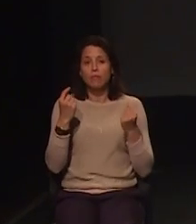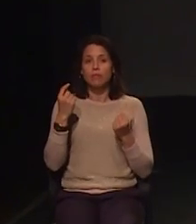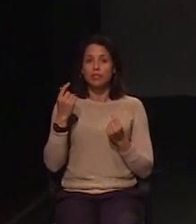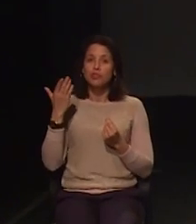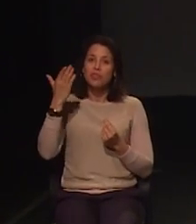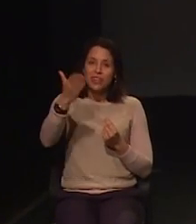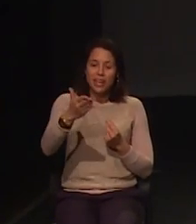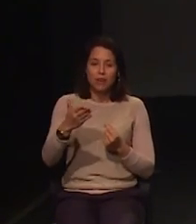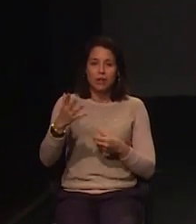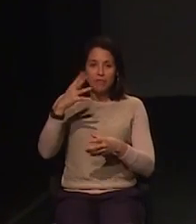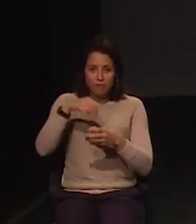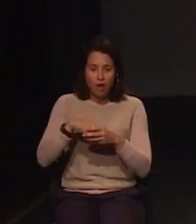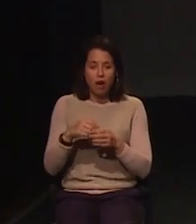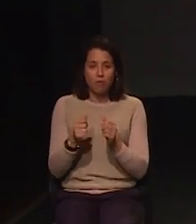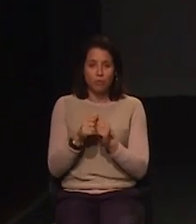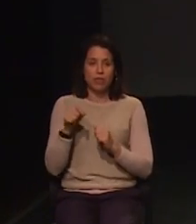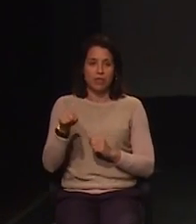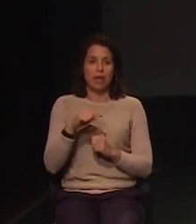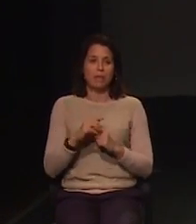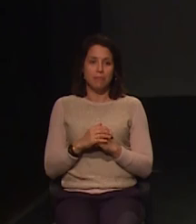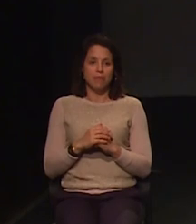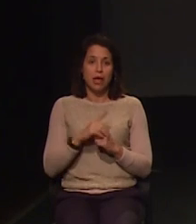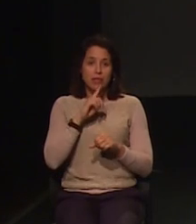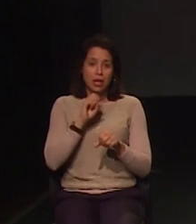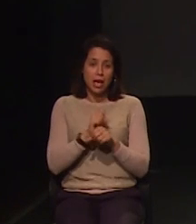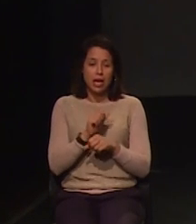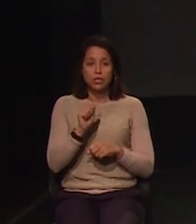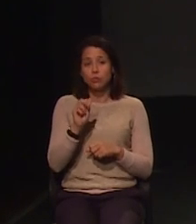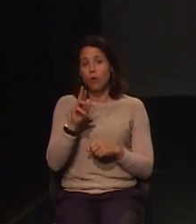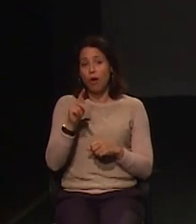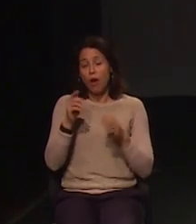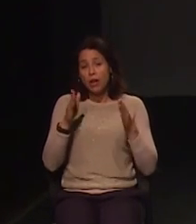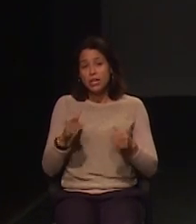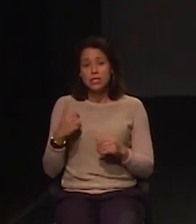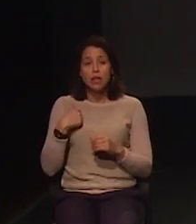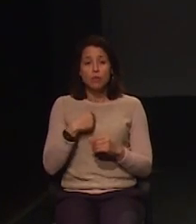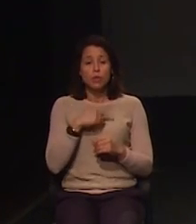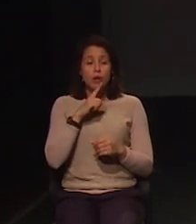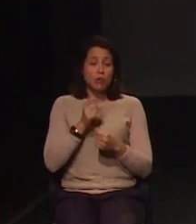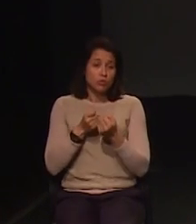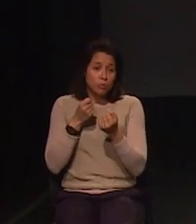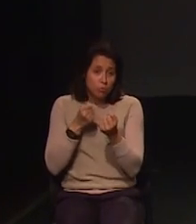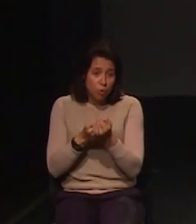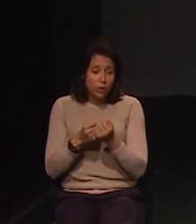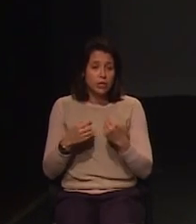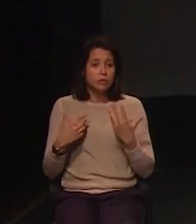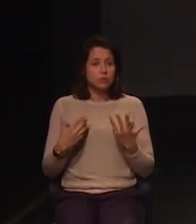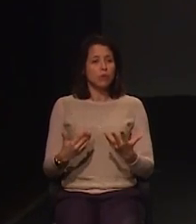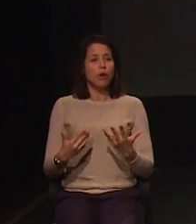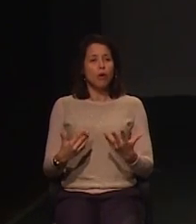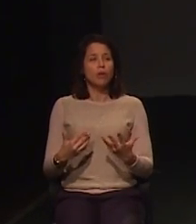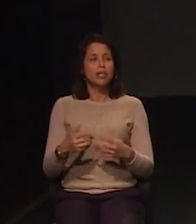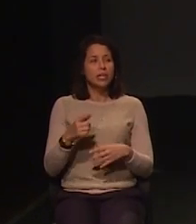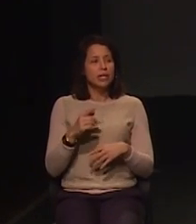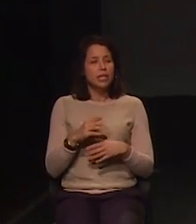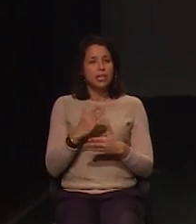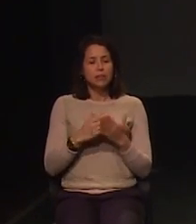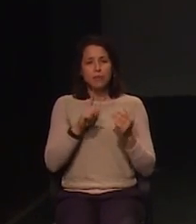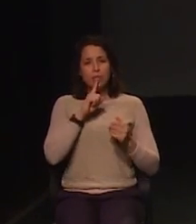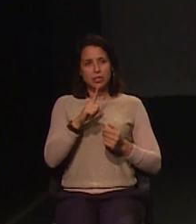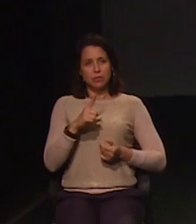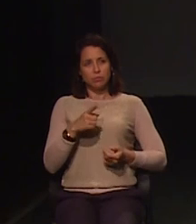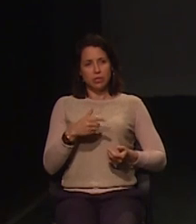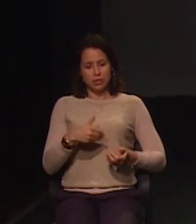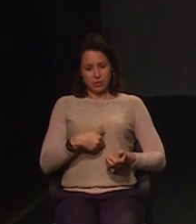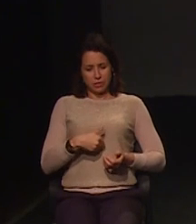more with the actual artists that we are supporting. So it is something that is very intrinsic that